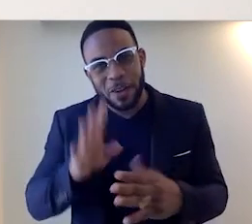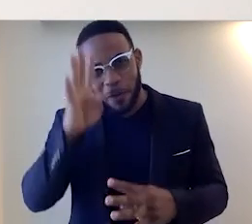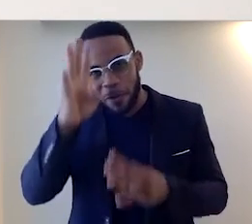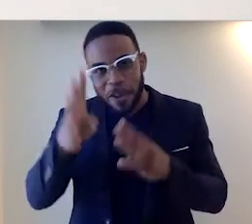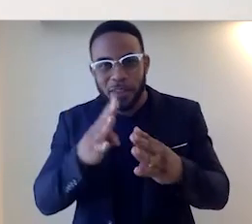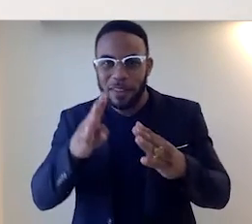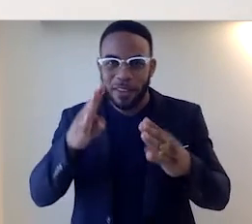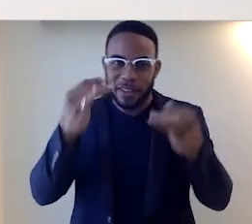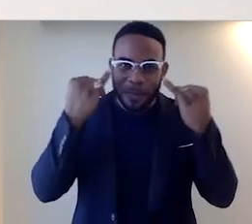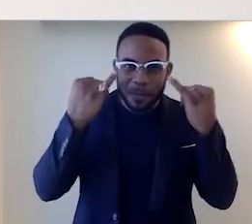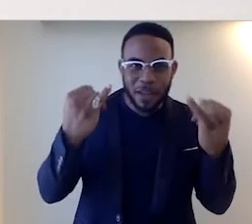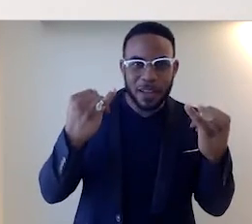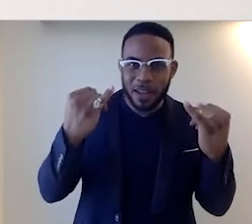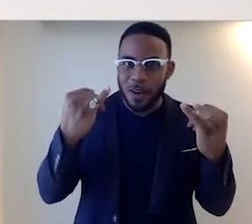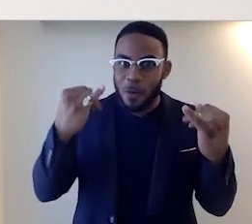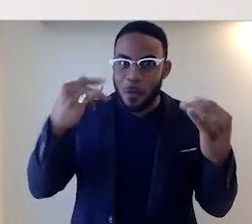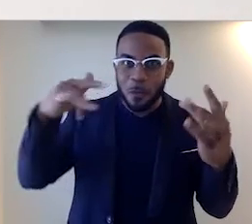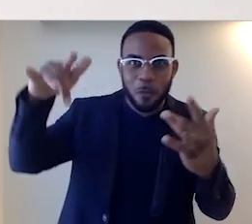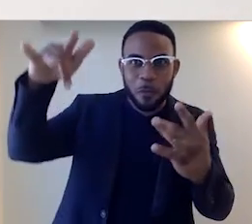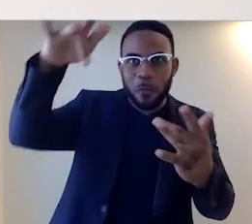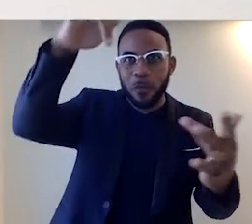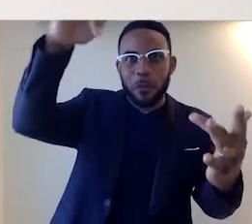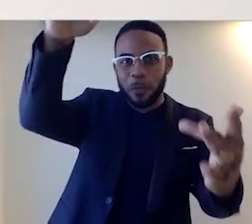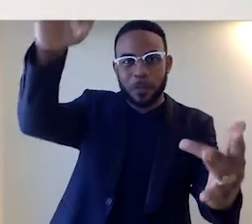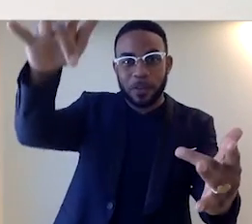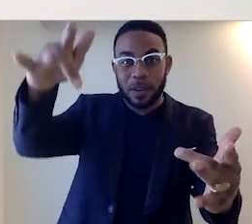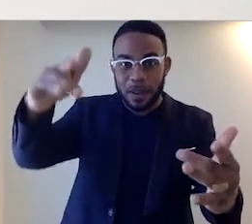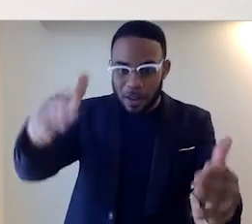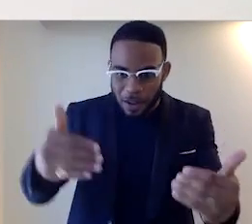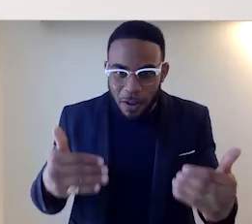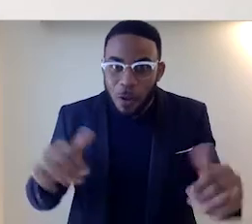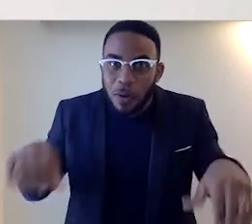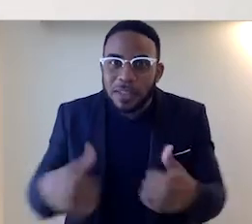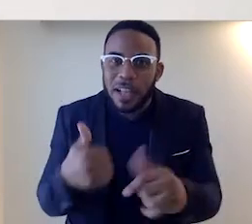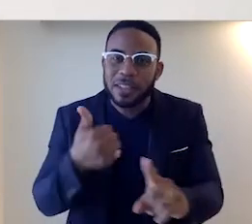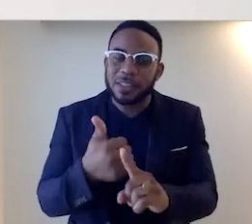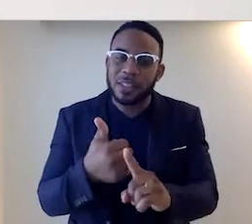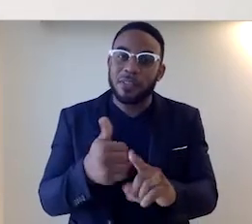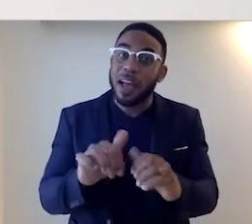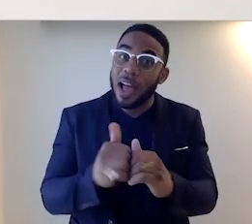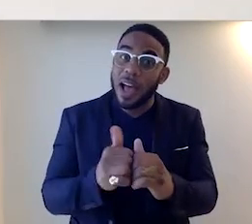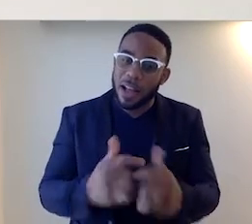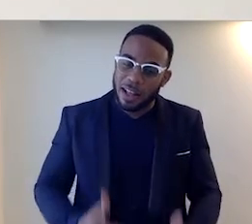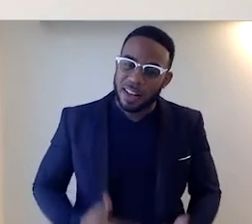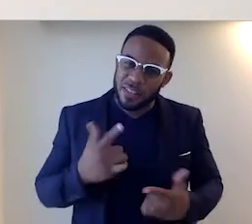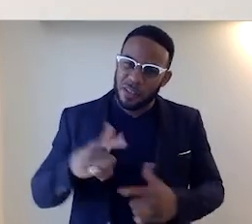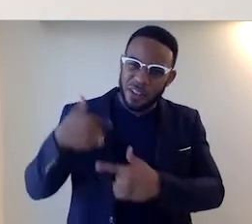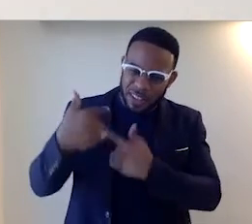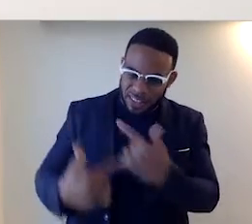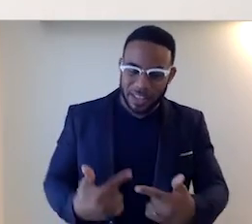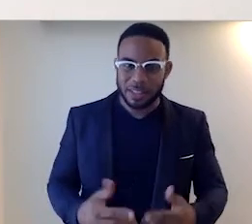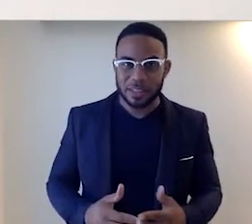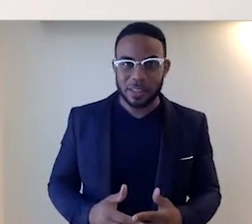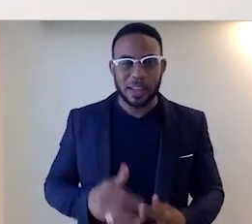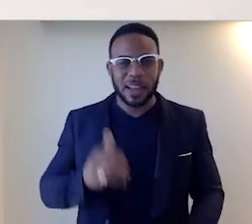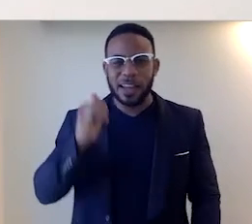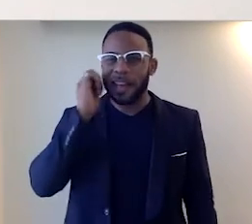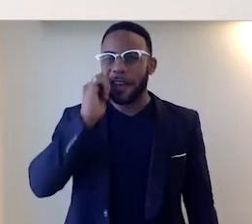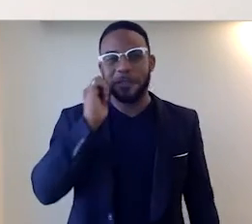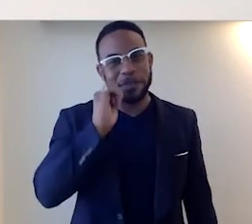creativity and imagination wander. May you challenge yourself by living your legacy every